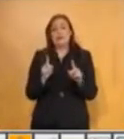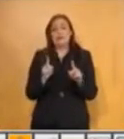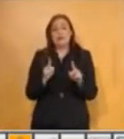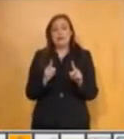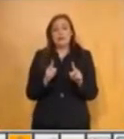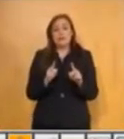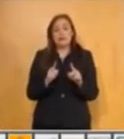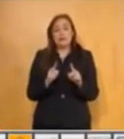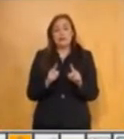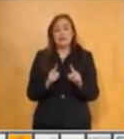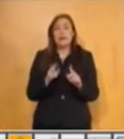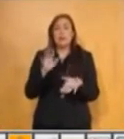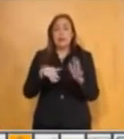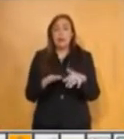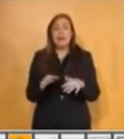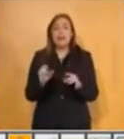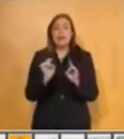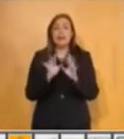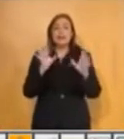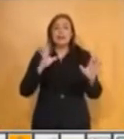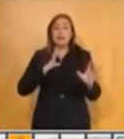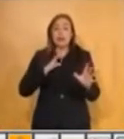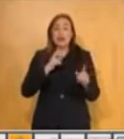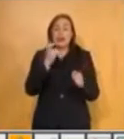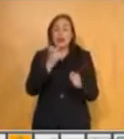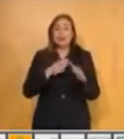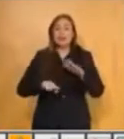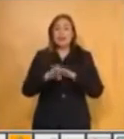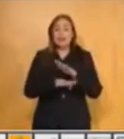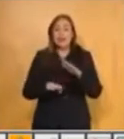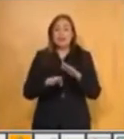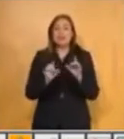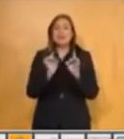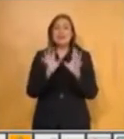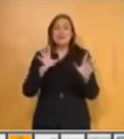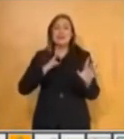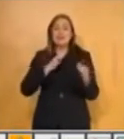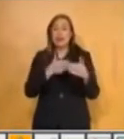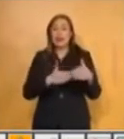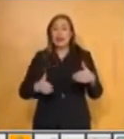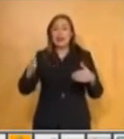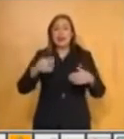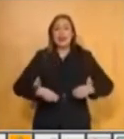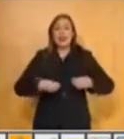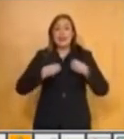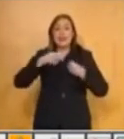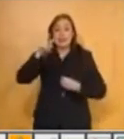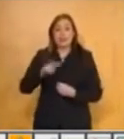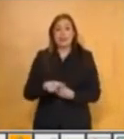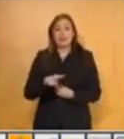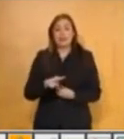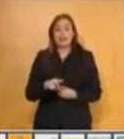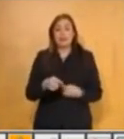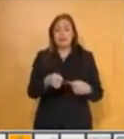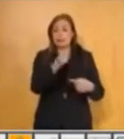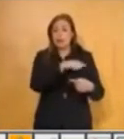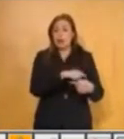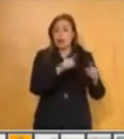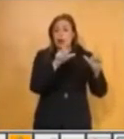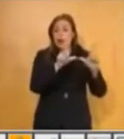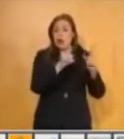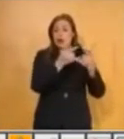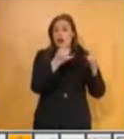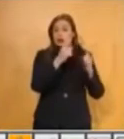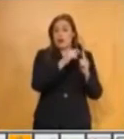some situations of the real life, but with extraordinary situations. Manga or anime, we can